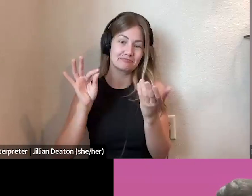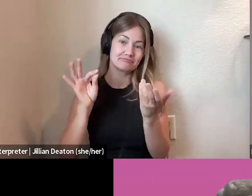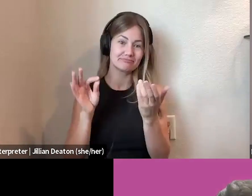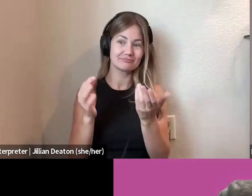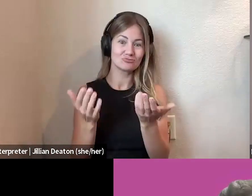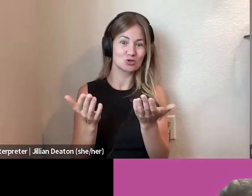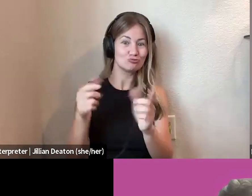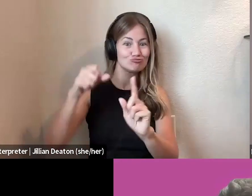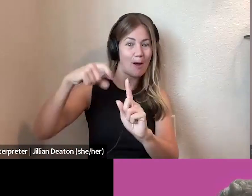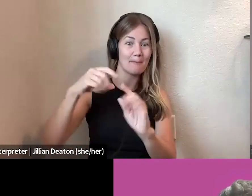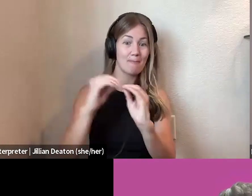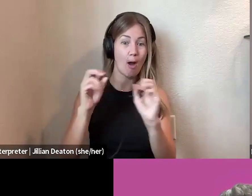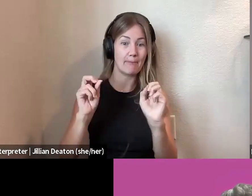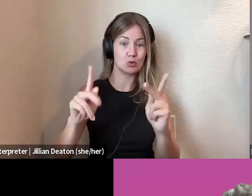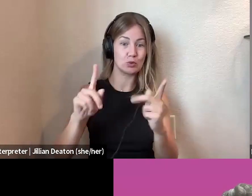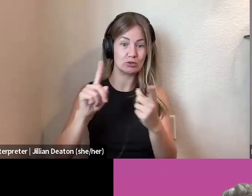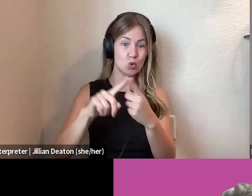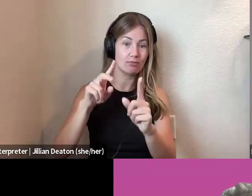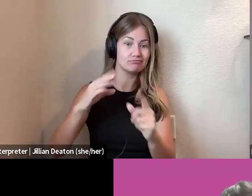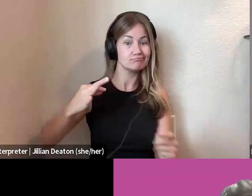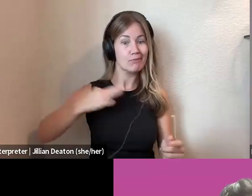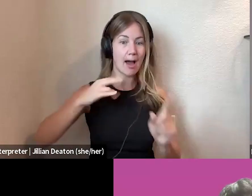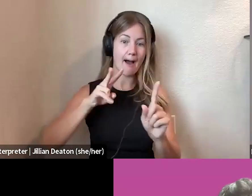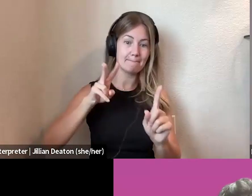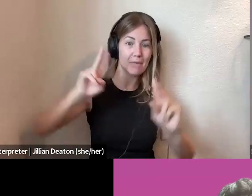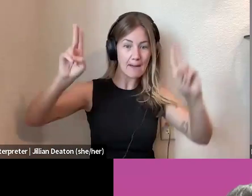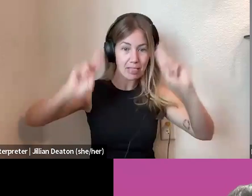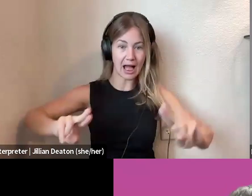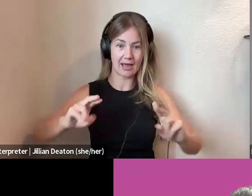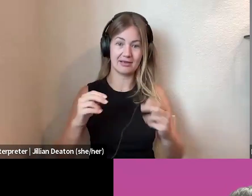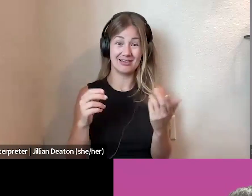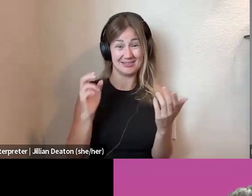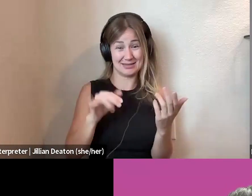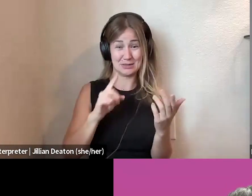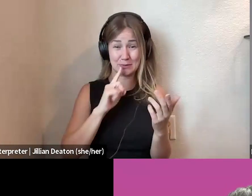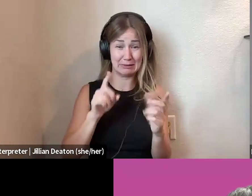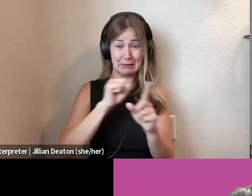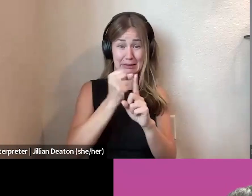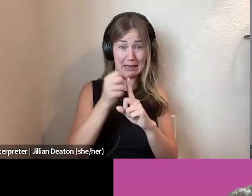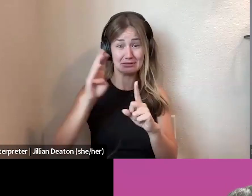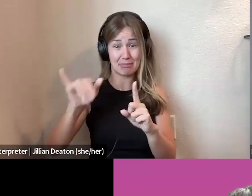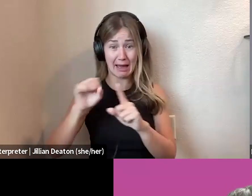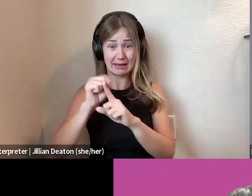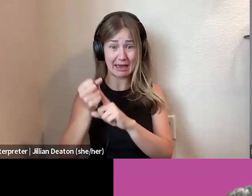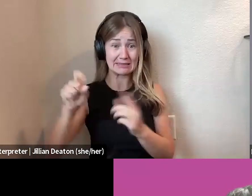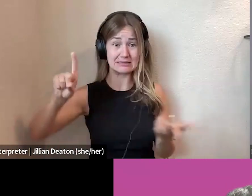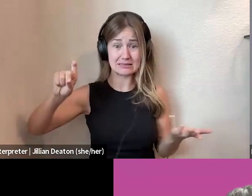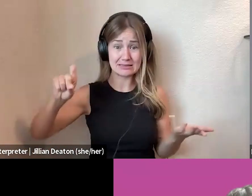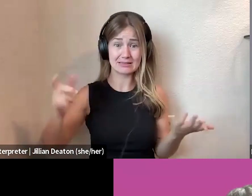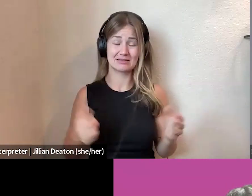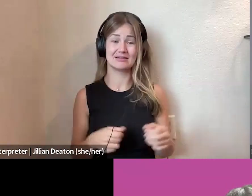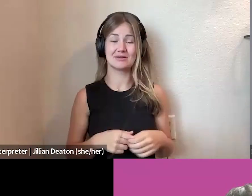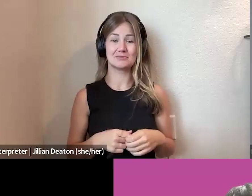or to apply for that. Is it really just case by case? Yeah.